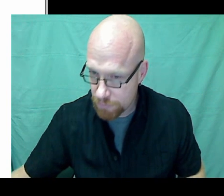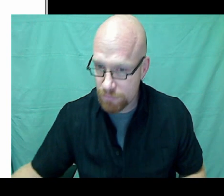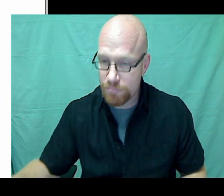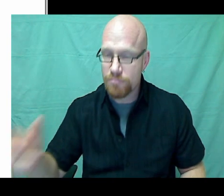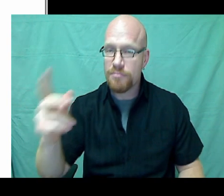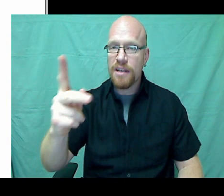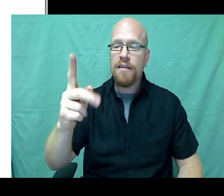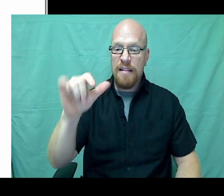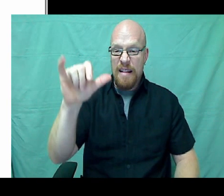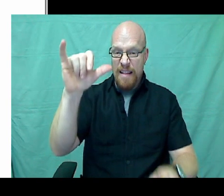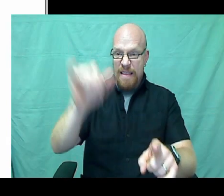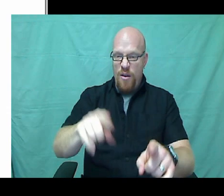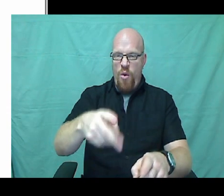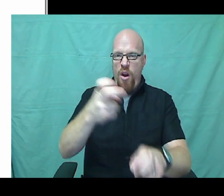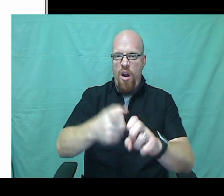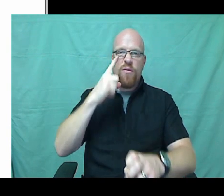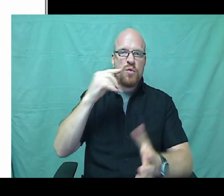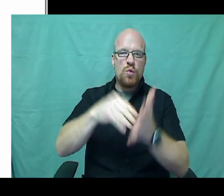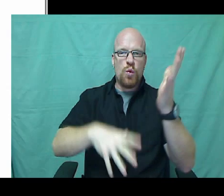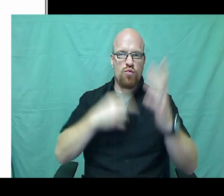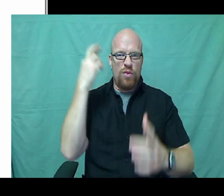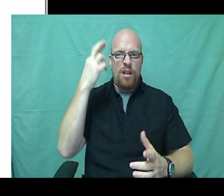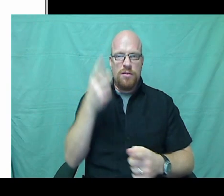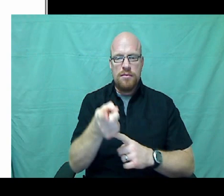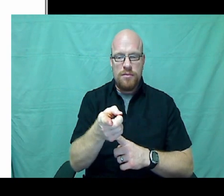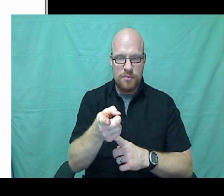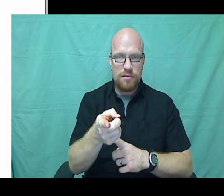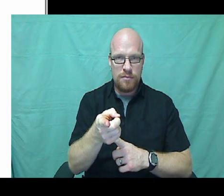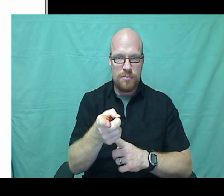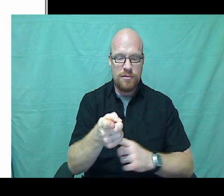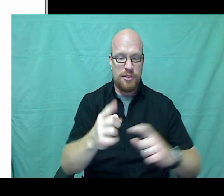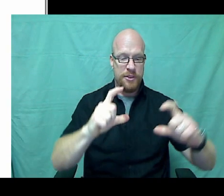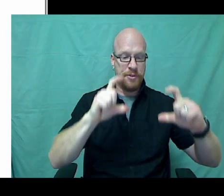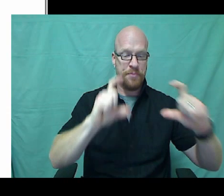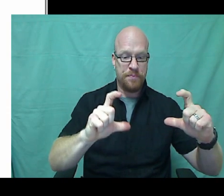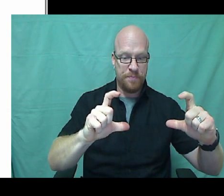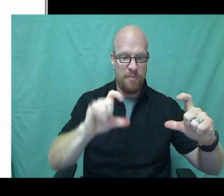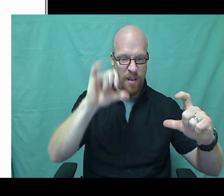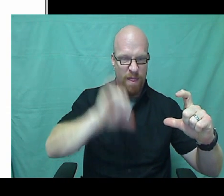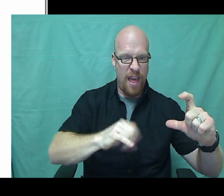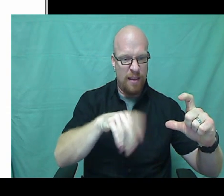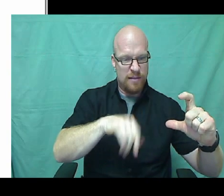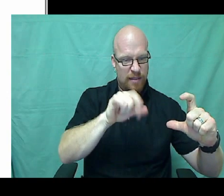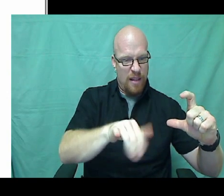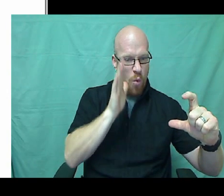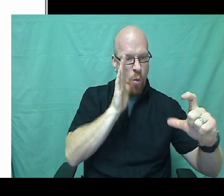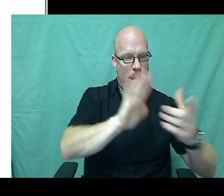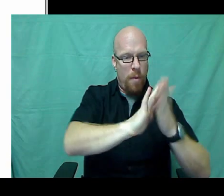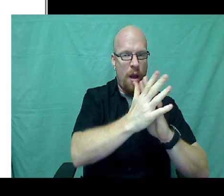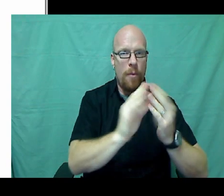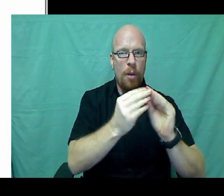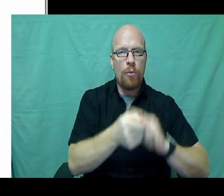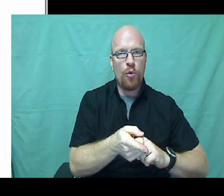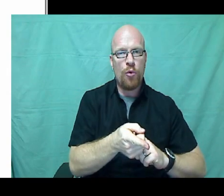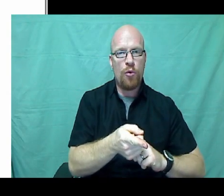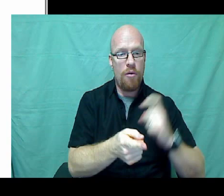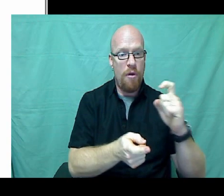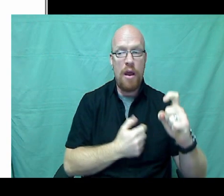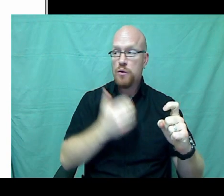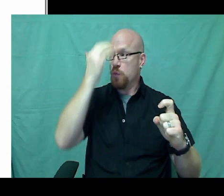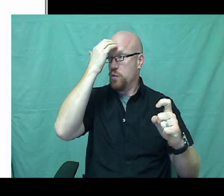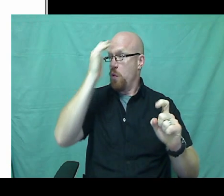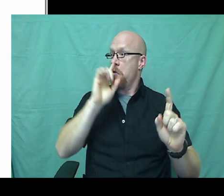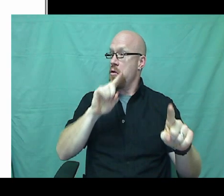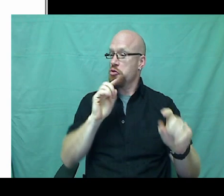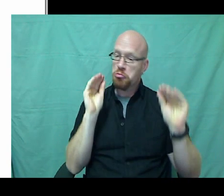Okay, and there we have it. It's hard for students to see this. Now the quantity x plus 3 is going to become